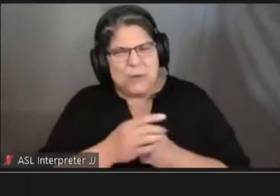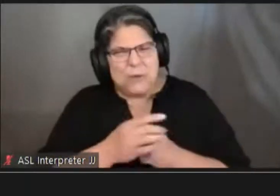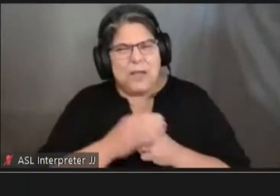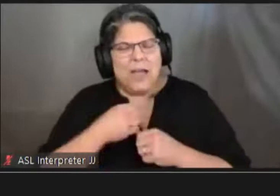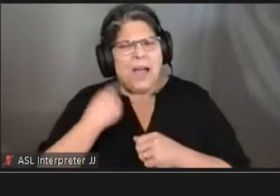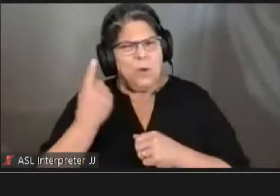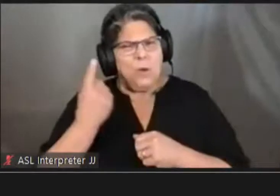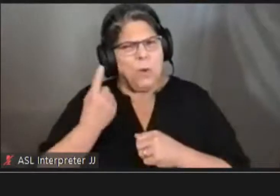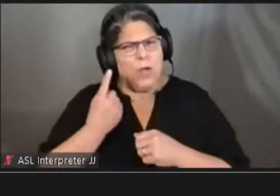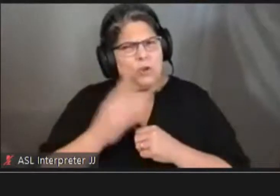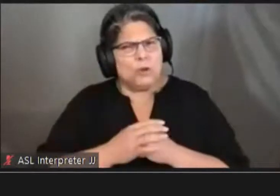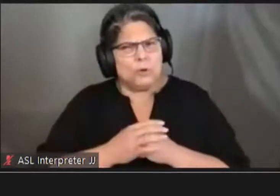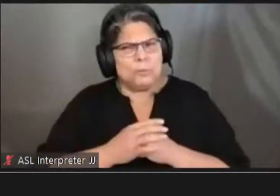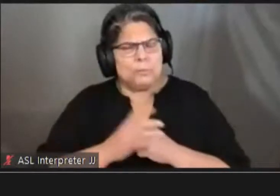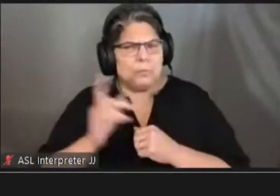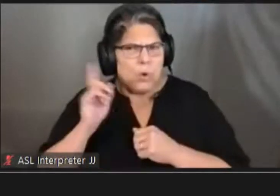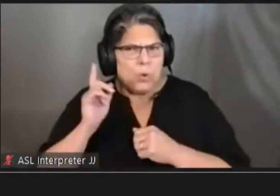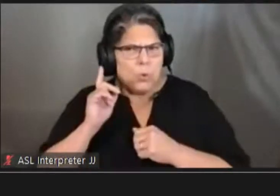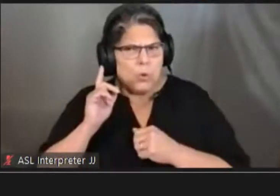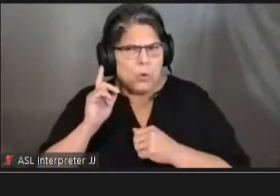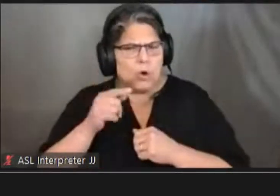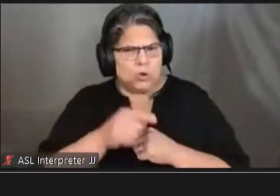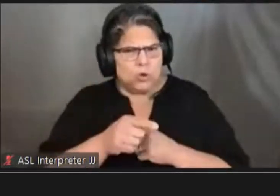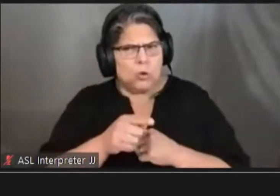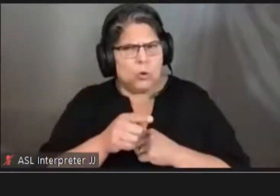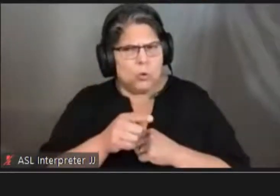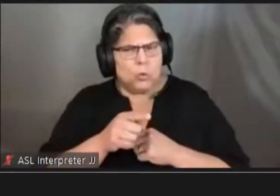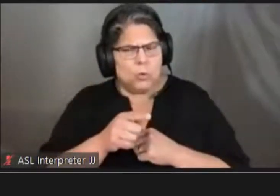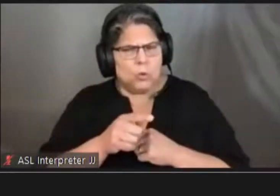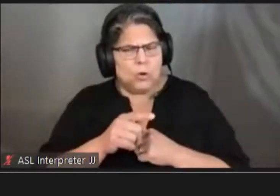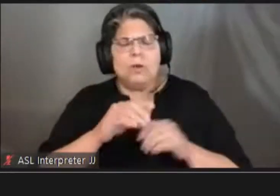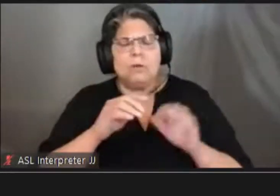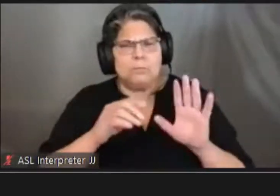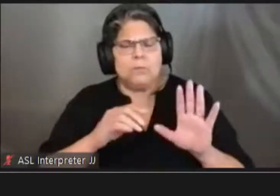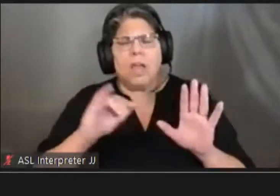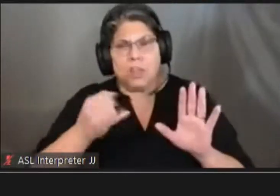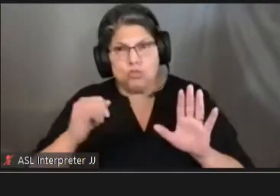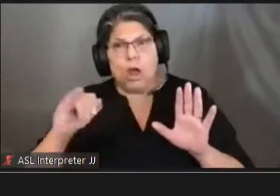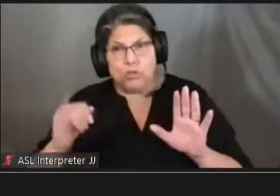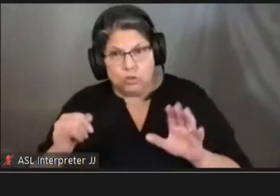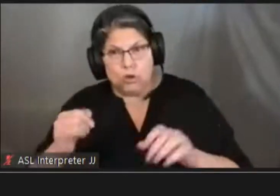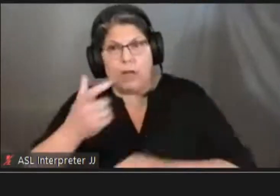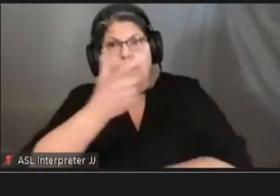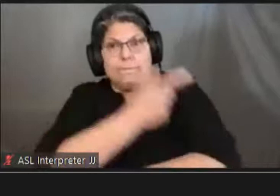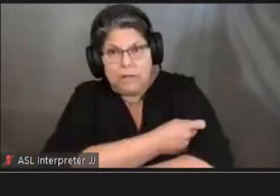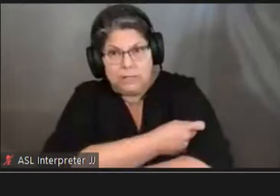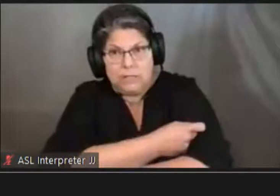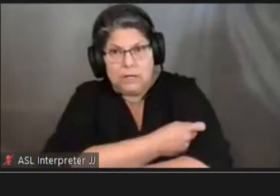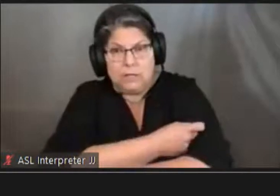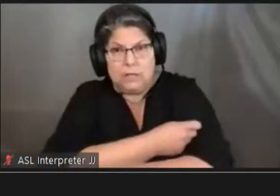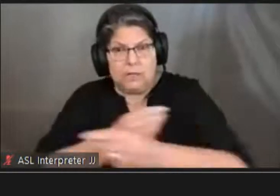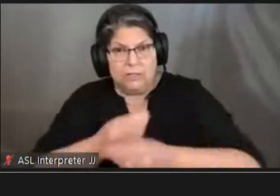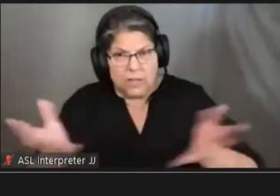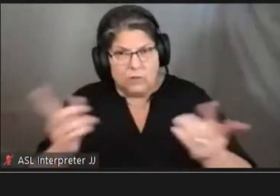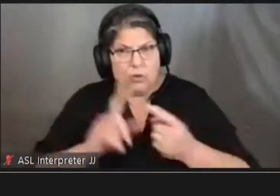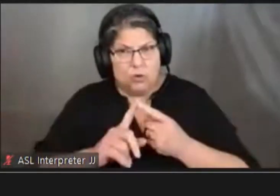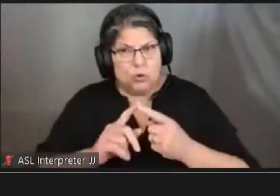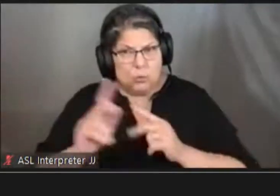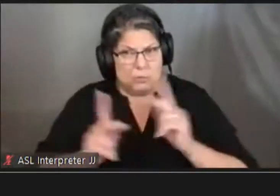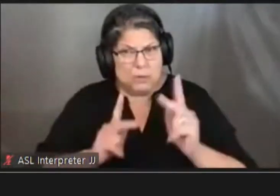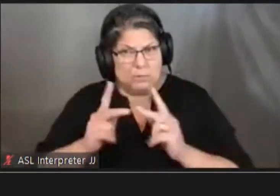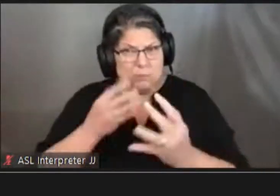heard that you have administered, or at least Johnson & Johnson vaccine has been administered to inmates at the county